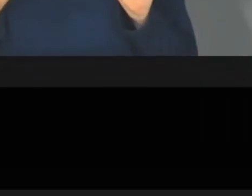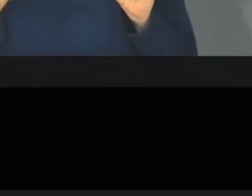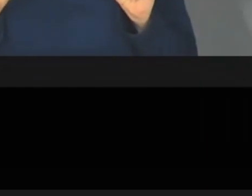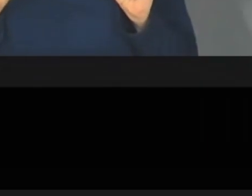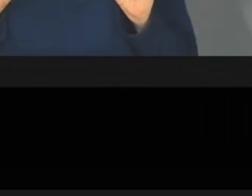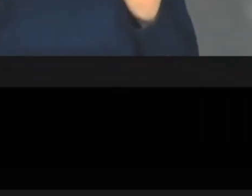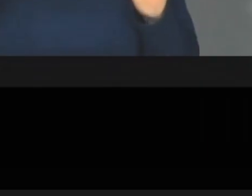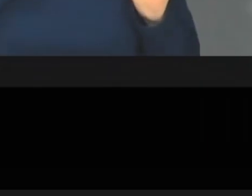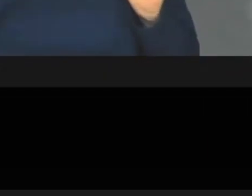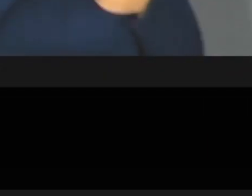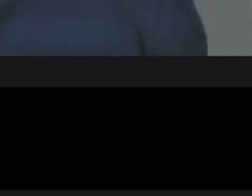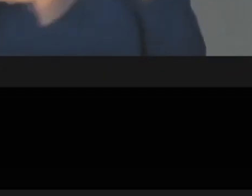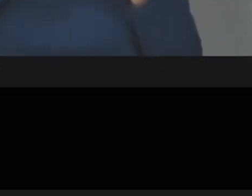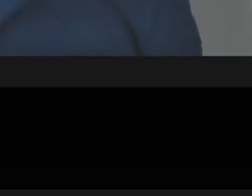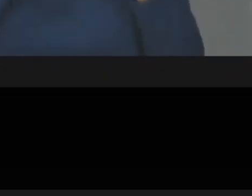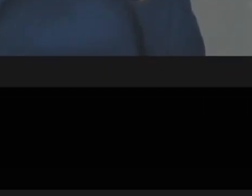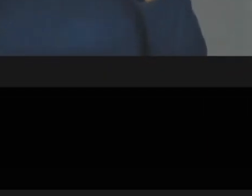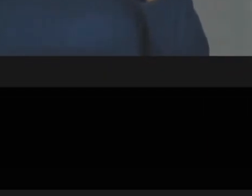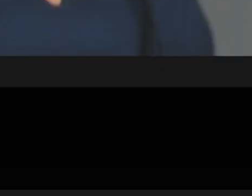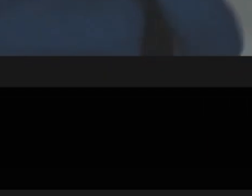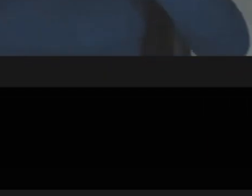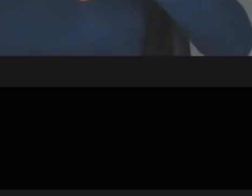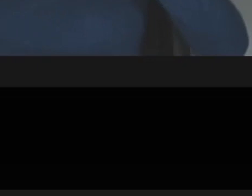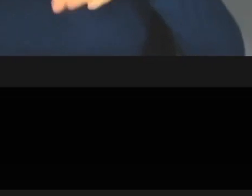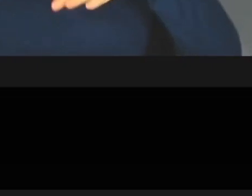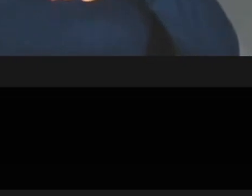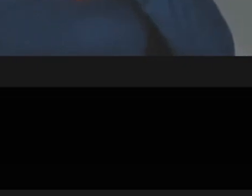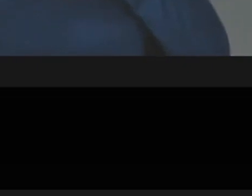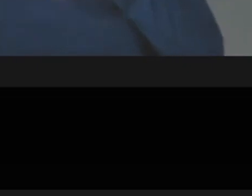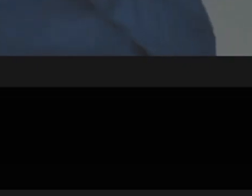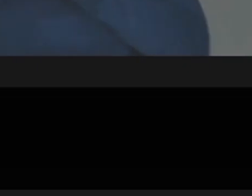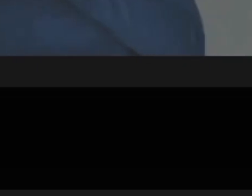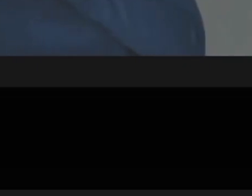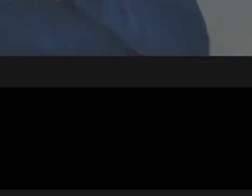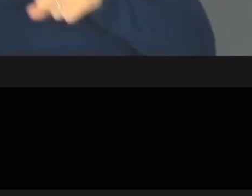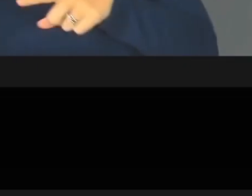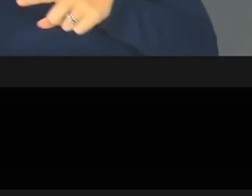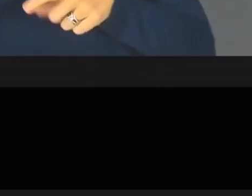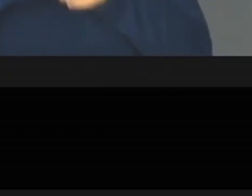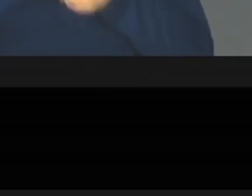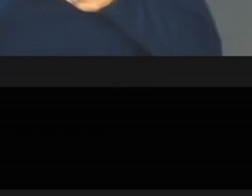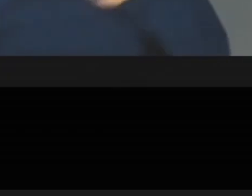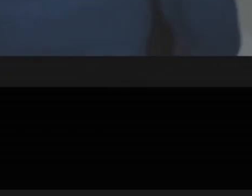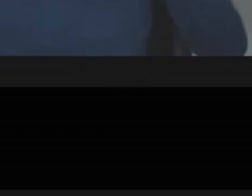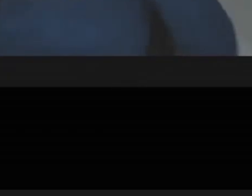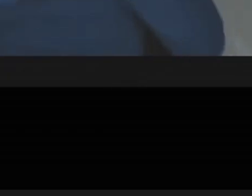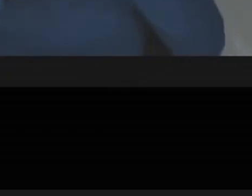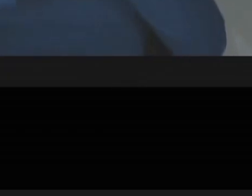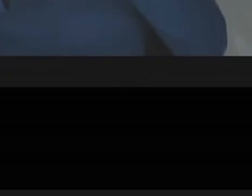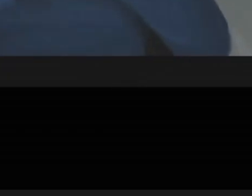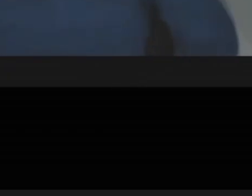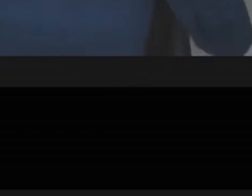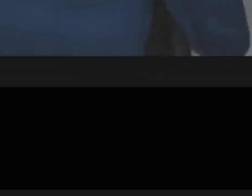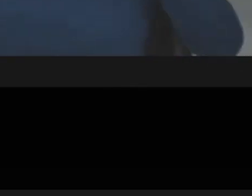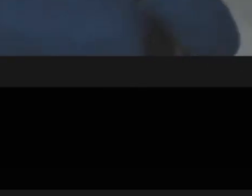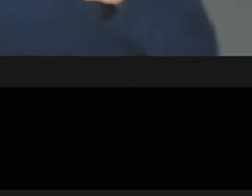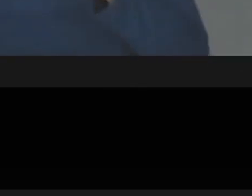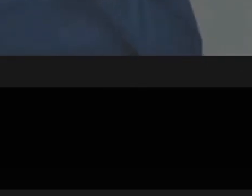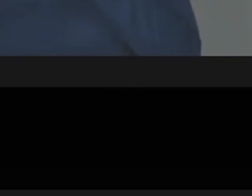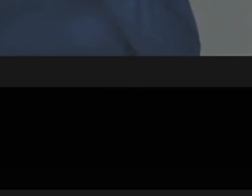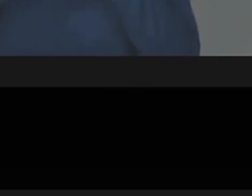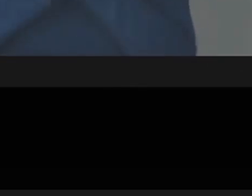Usually when there's an overlapping RCO situation, we create flyers and advertise those meetings with the